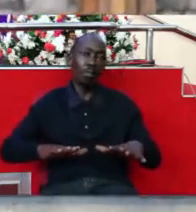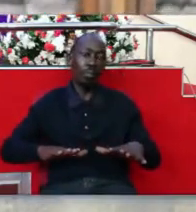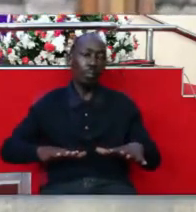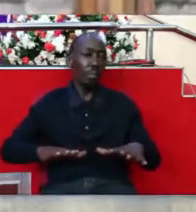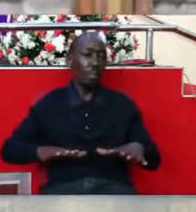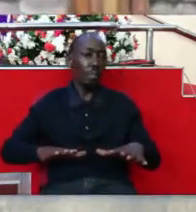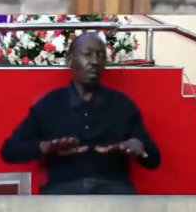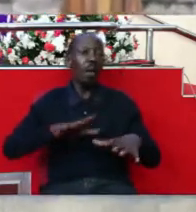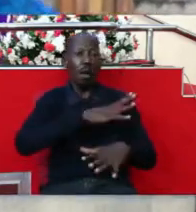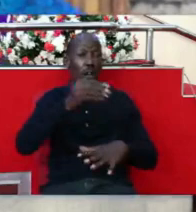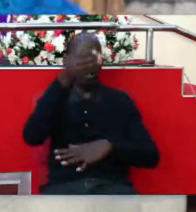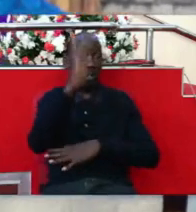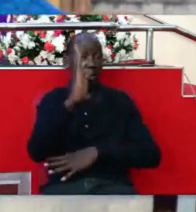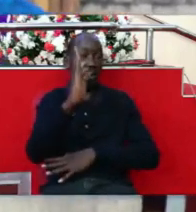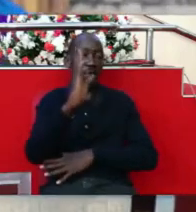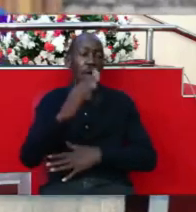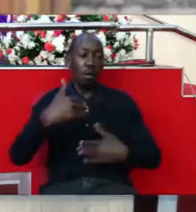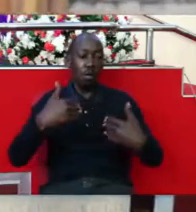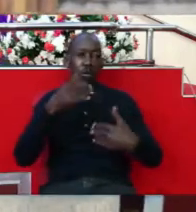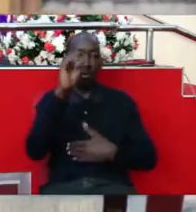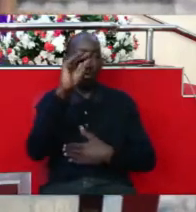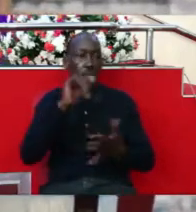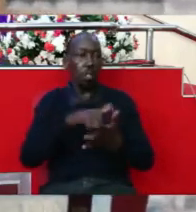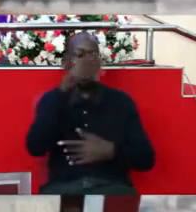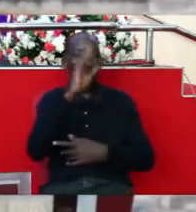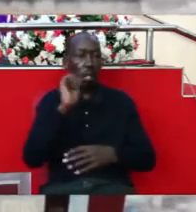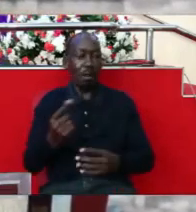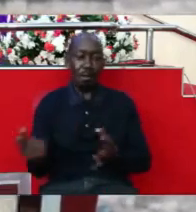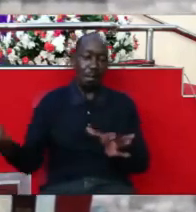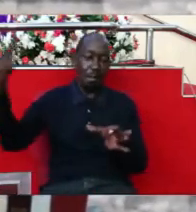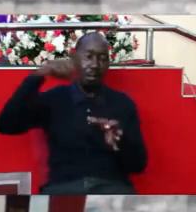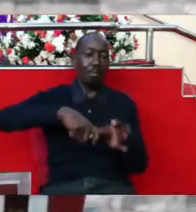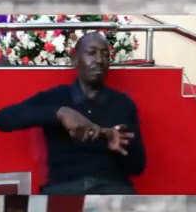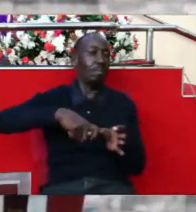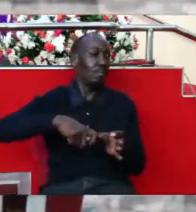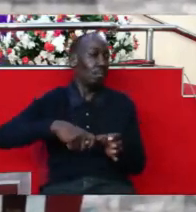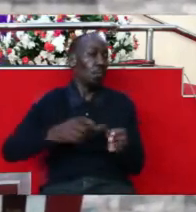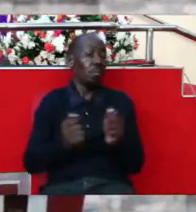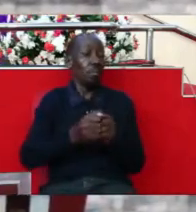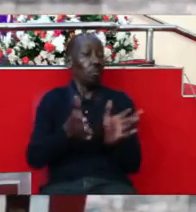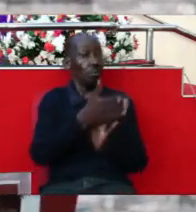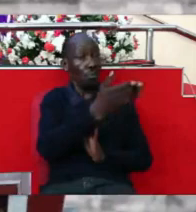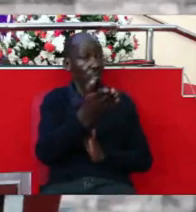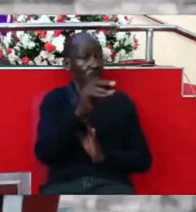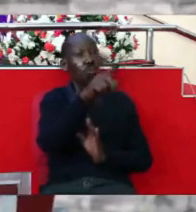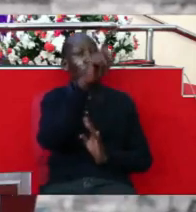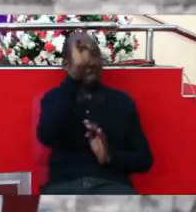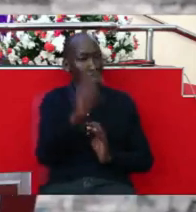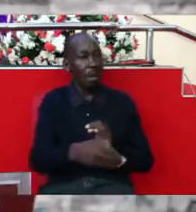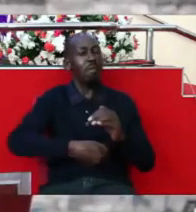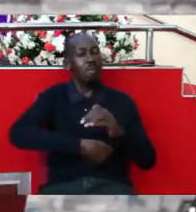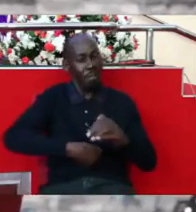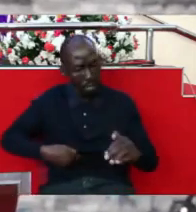baraka? And God, so that God can come in. Ili Mungu aweze kuja. You must hunger.